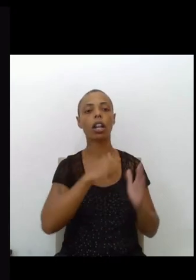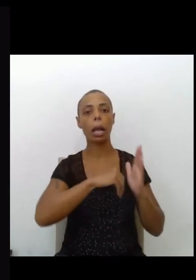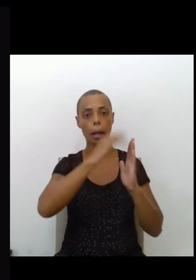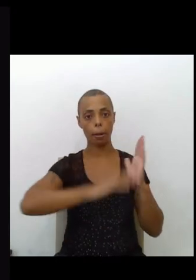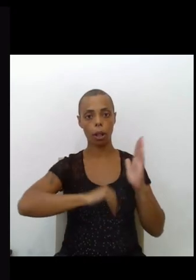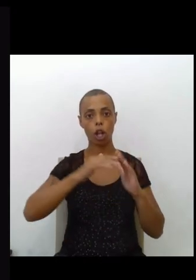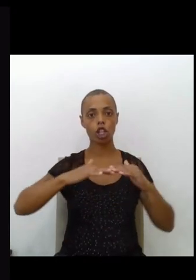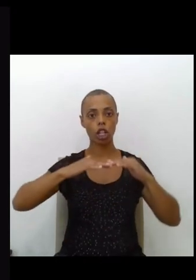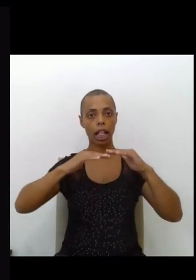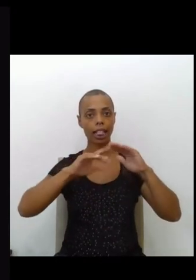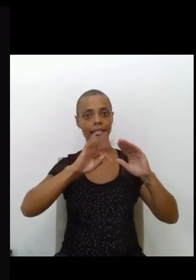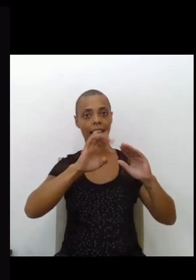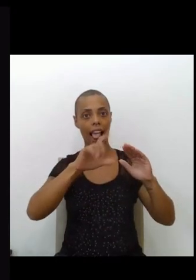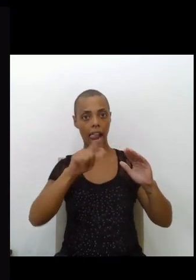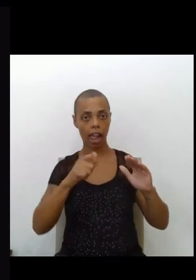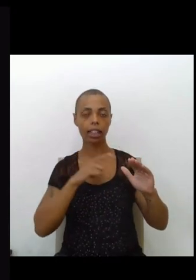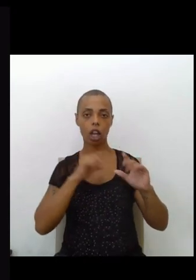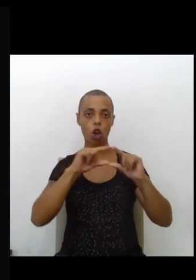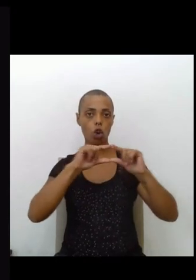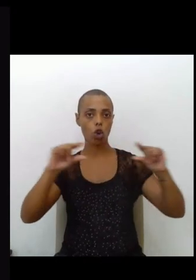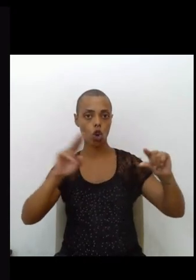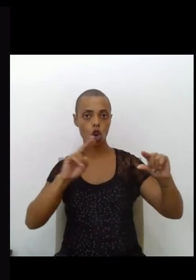and um